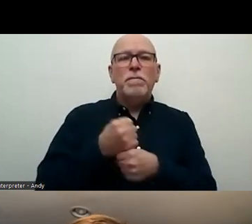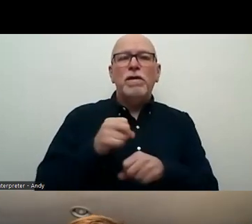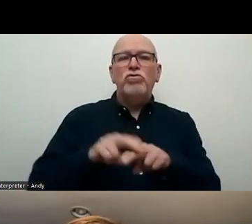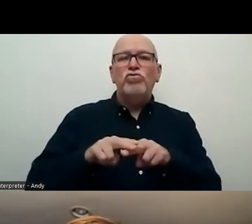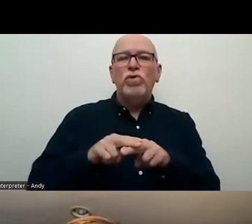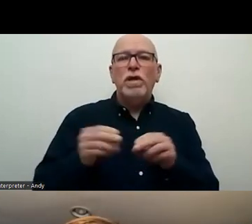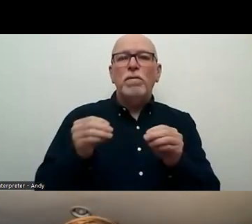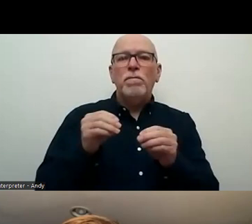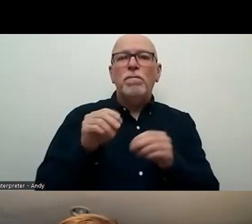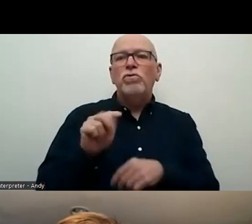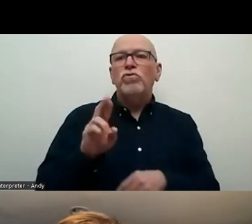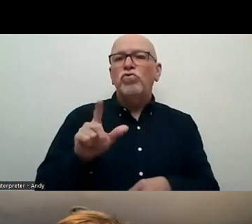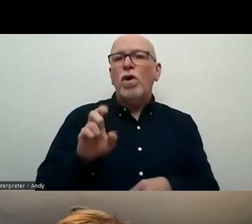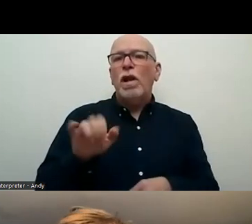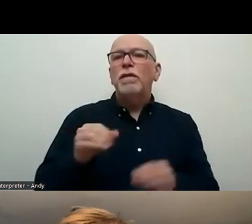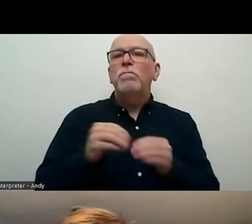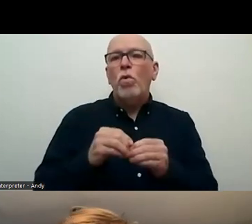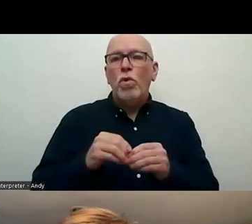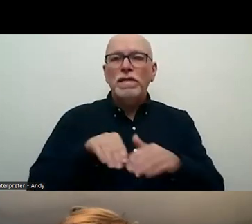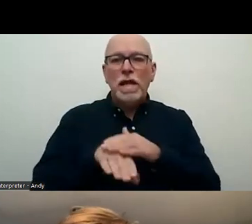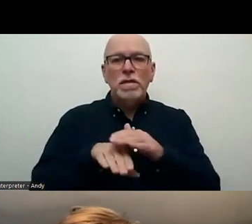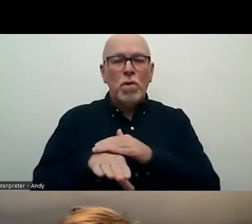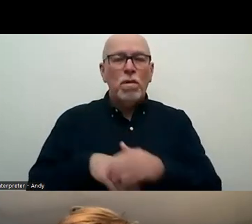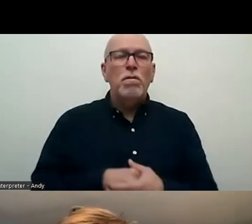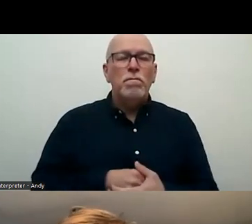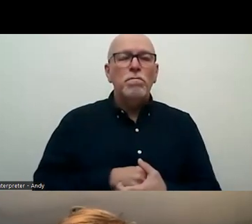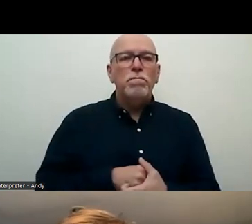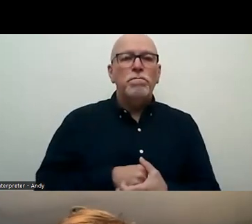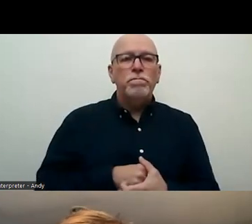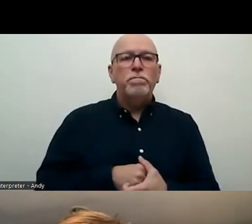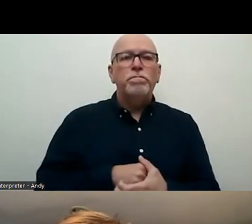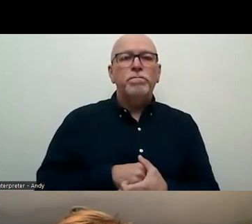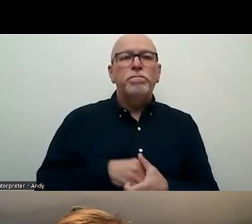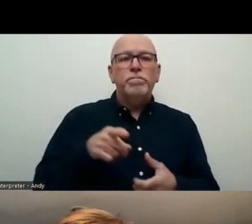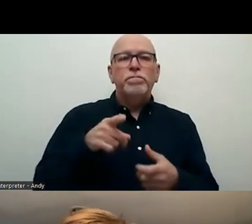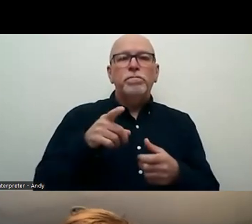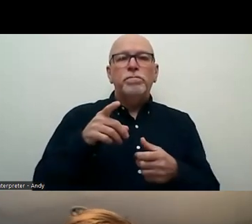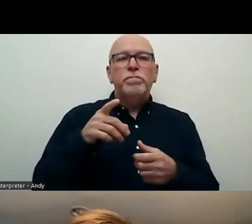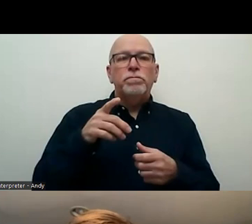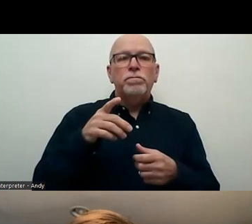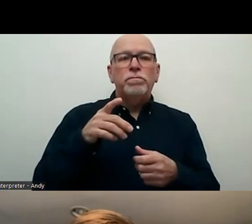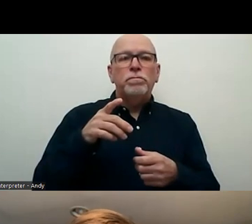more trolleys more accessible excuse me canceled